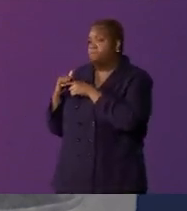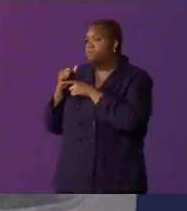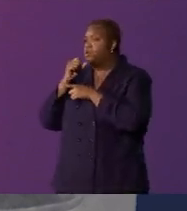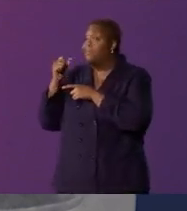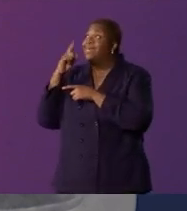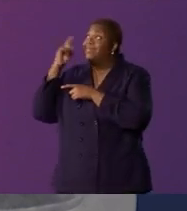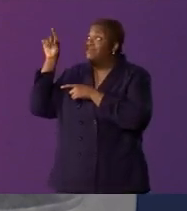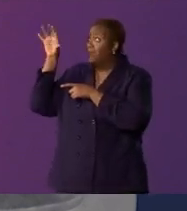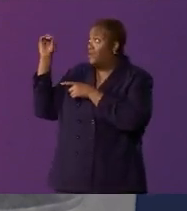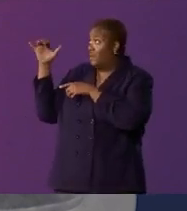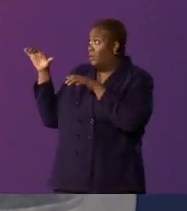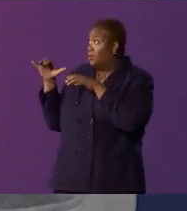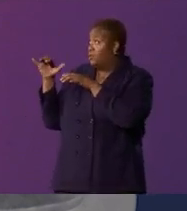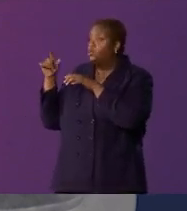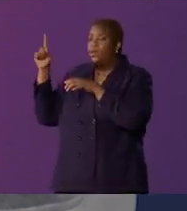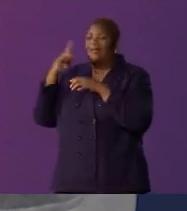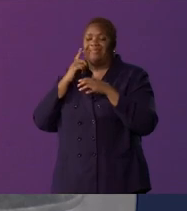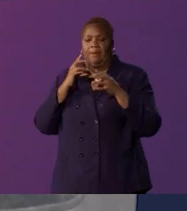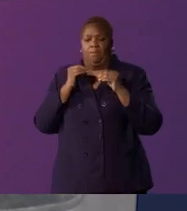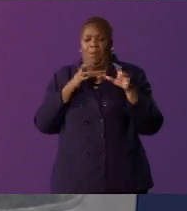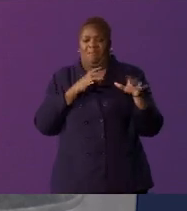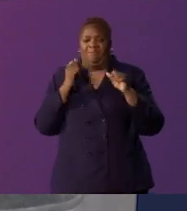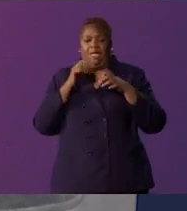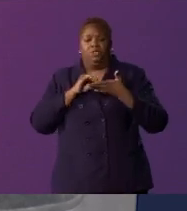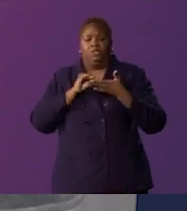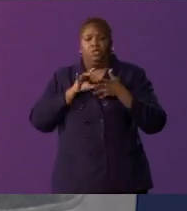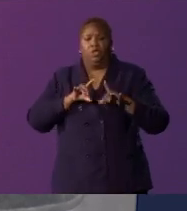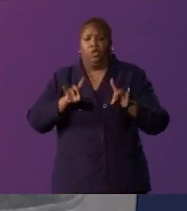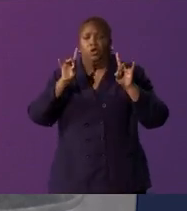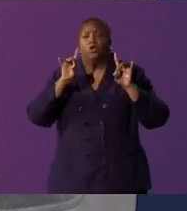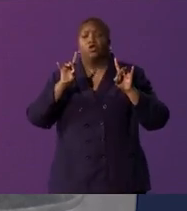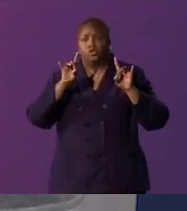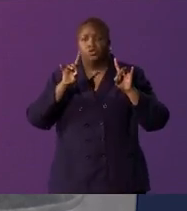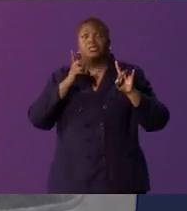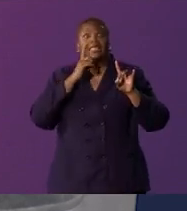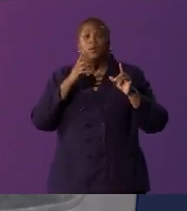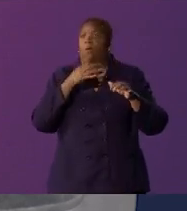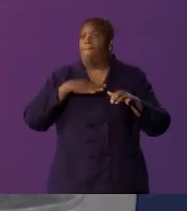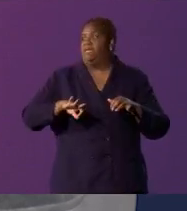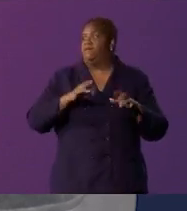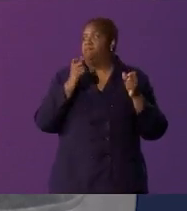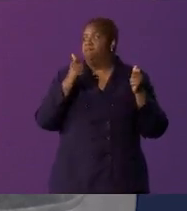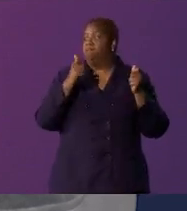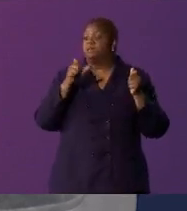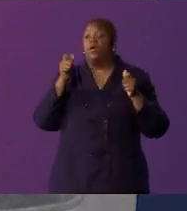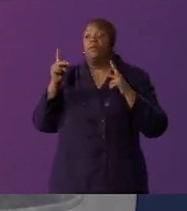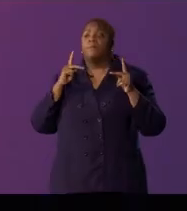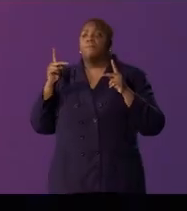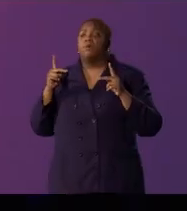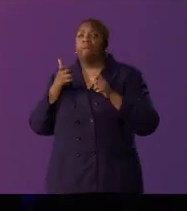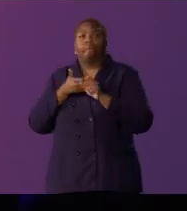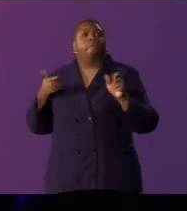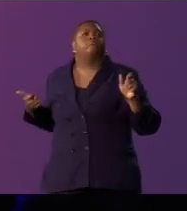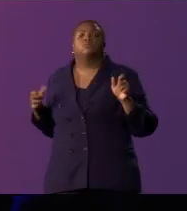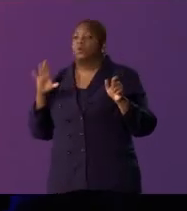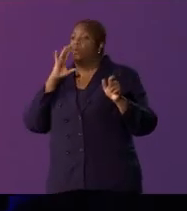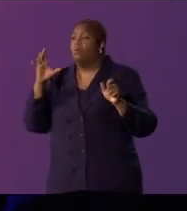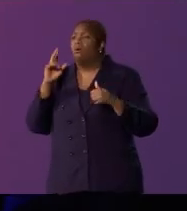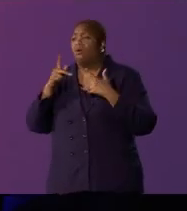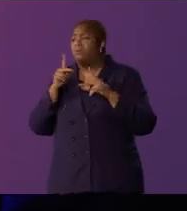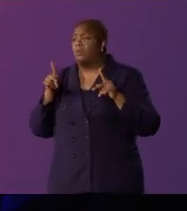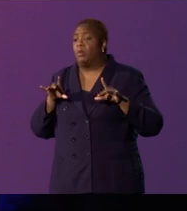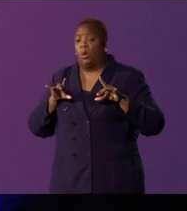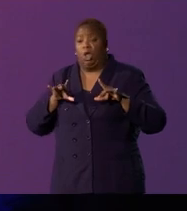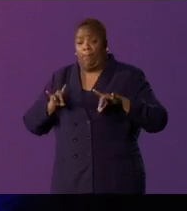you, the people who are quick learners will benefit quickly, and you'll be left behind. Everybody cannot learn fast. So get your